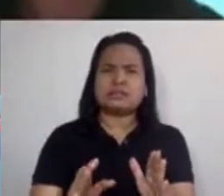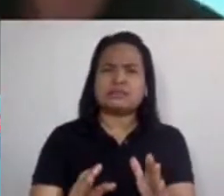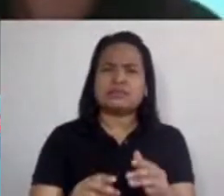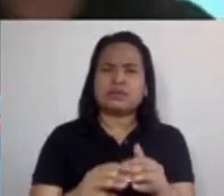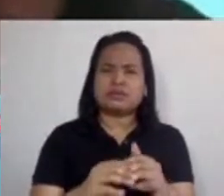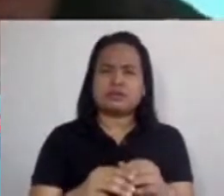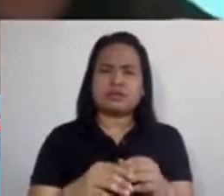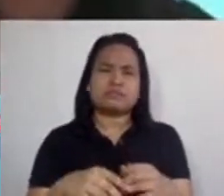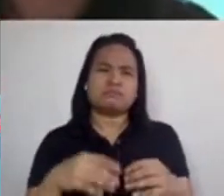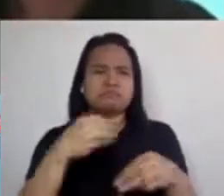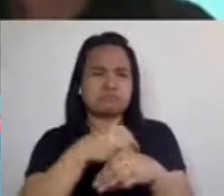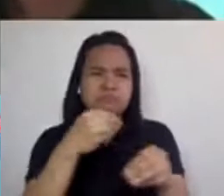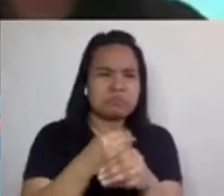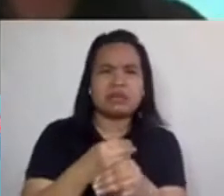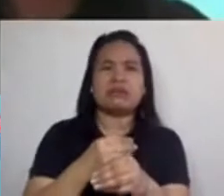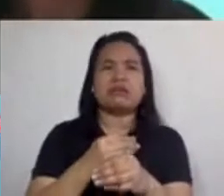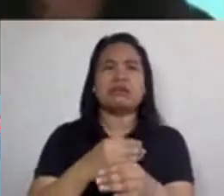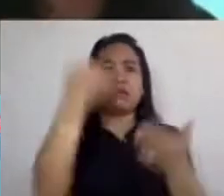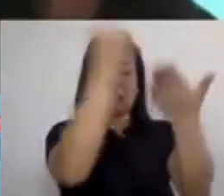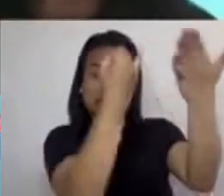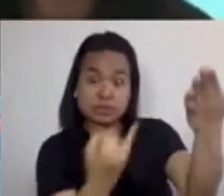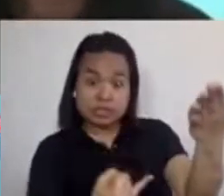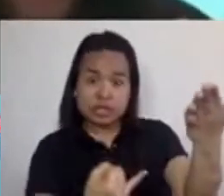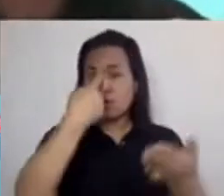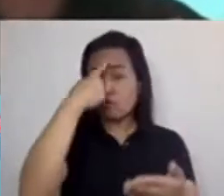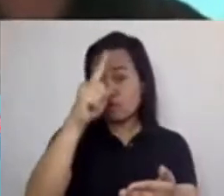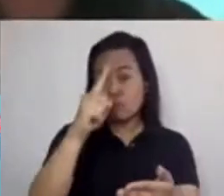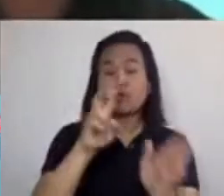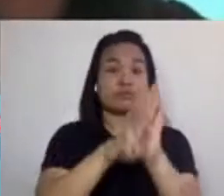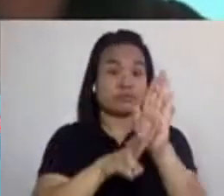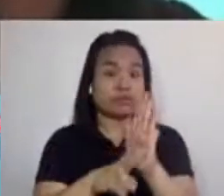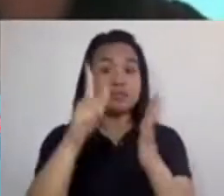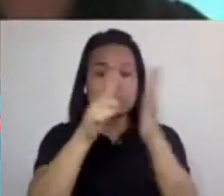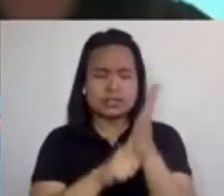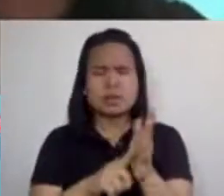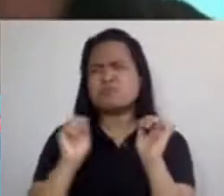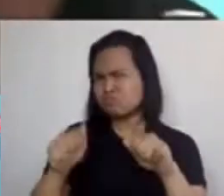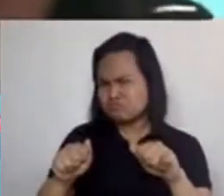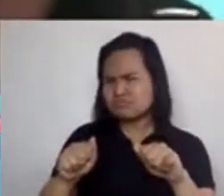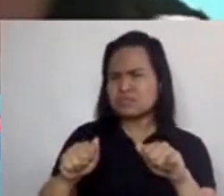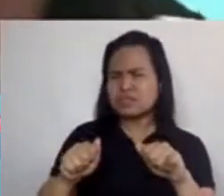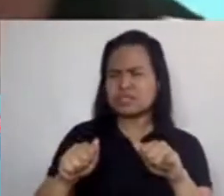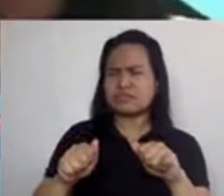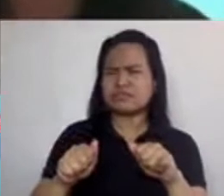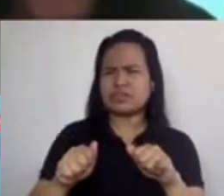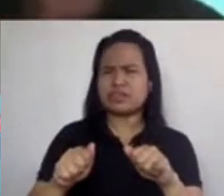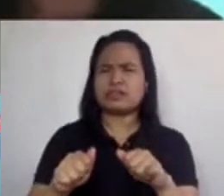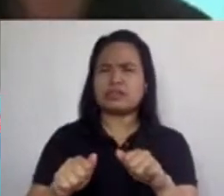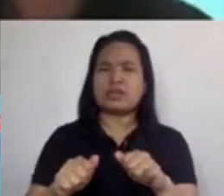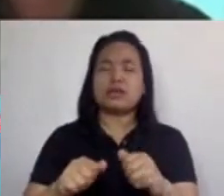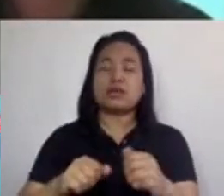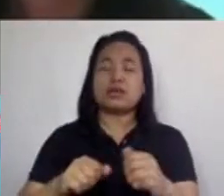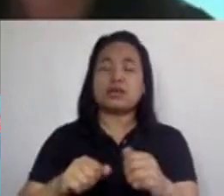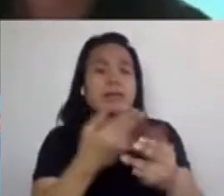or illustrations for a particular video lesson. They may also be in charge of musical compositions to be added